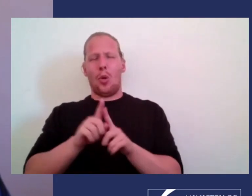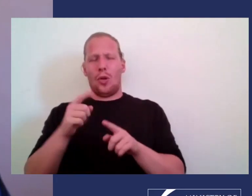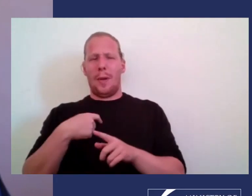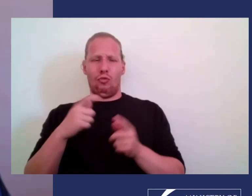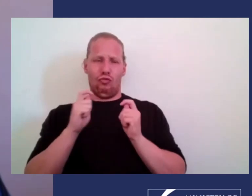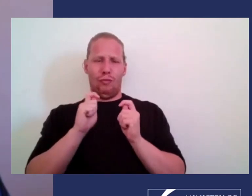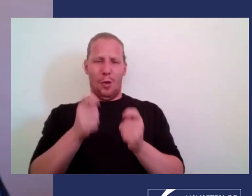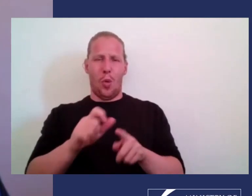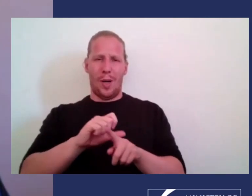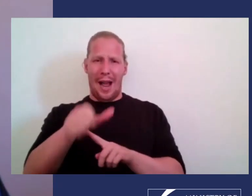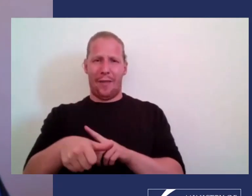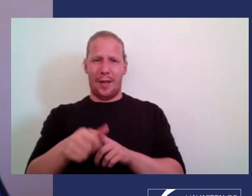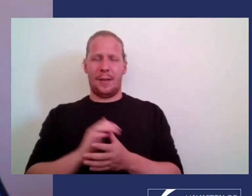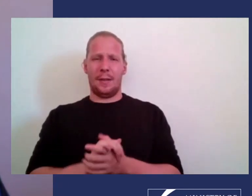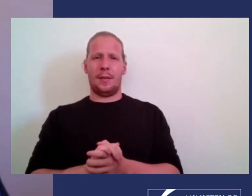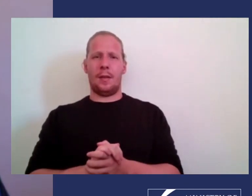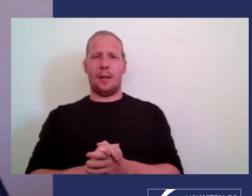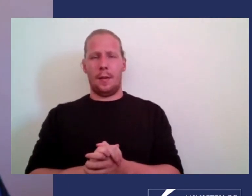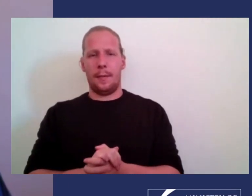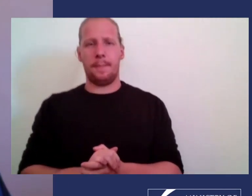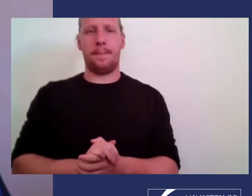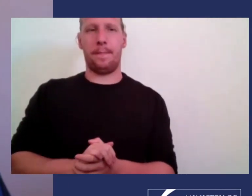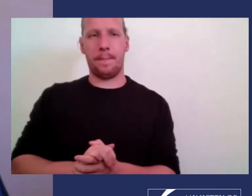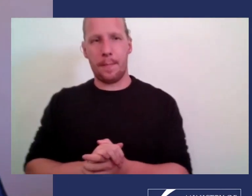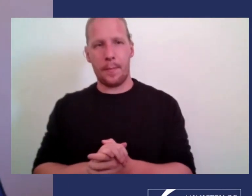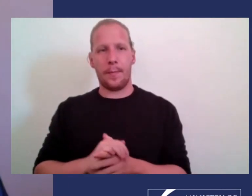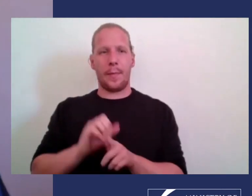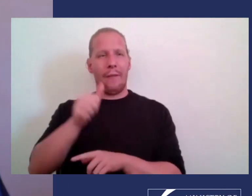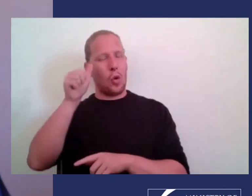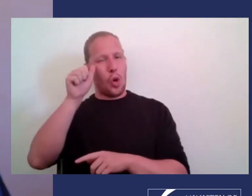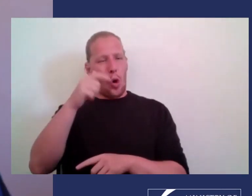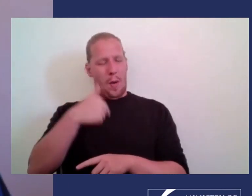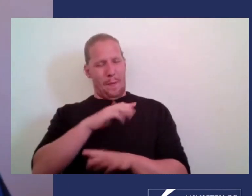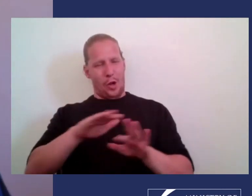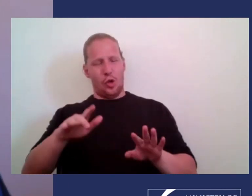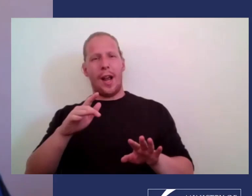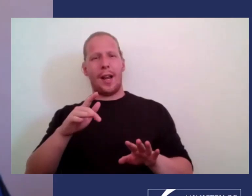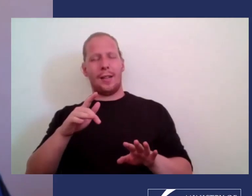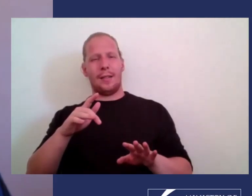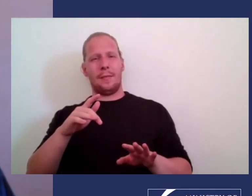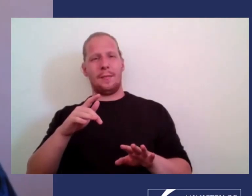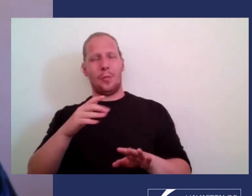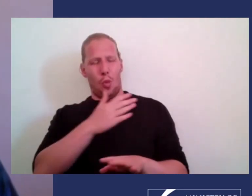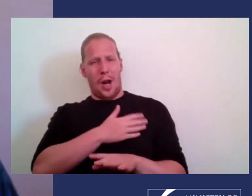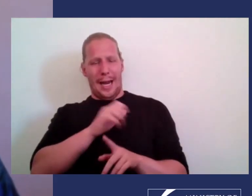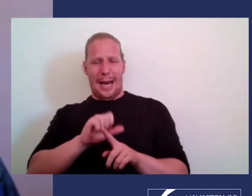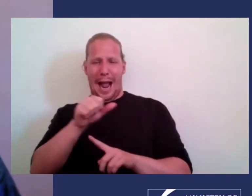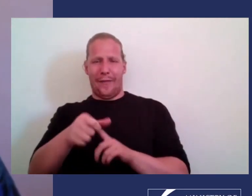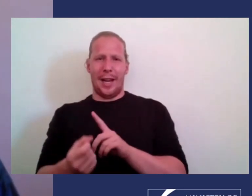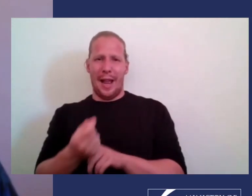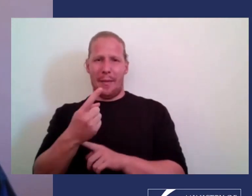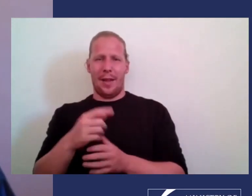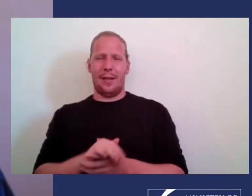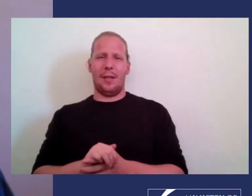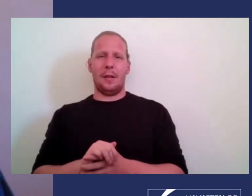afterwards, choosing something that they love, that you're going to do after it's happened, because, their arm isn't going